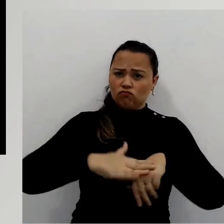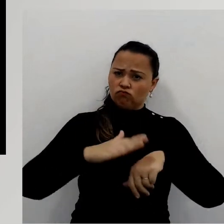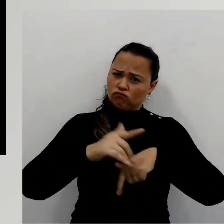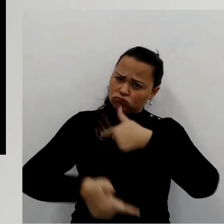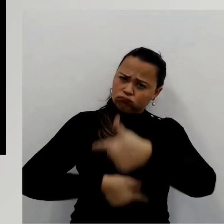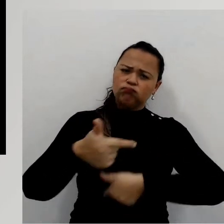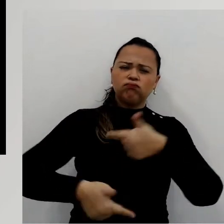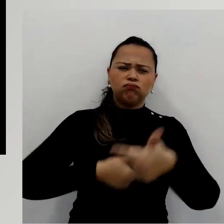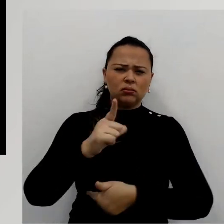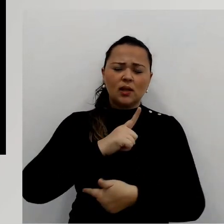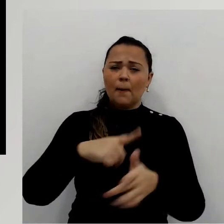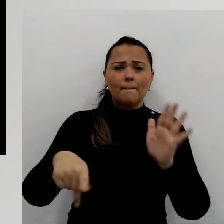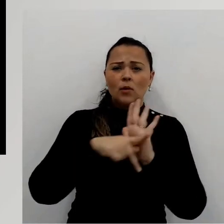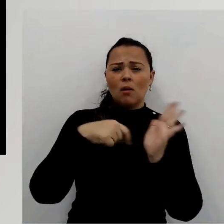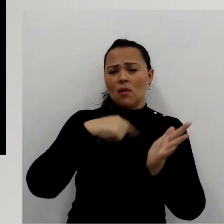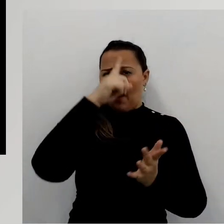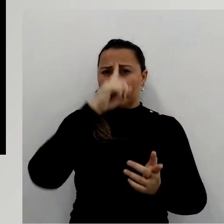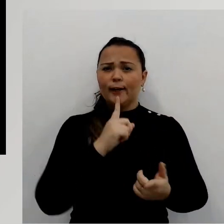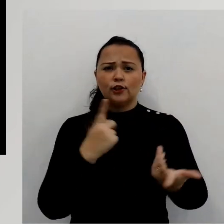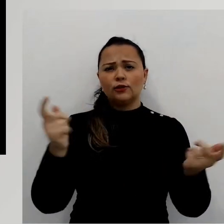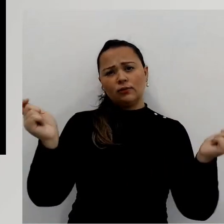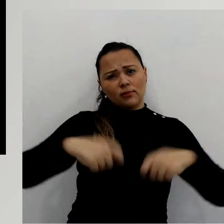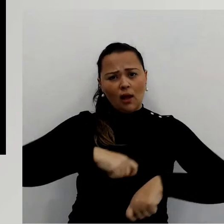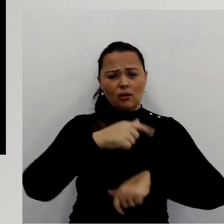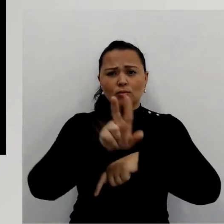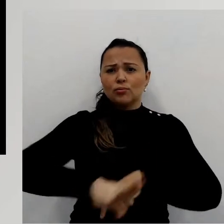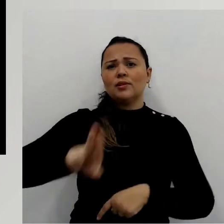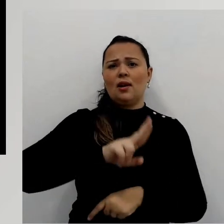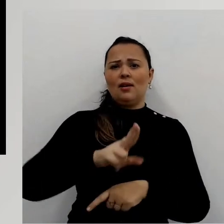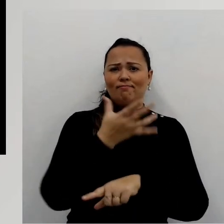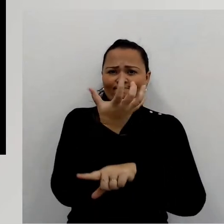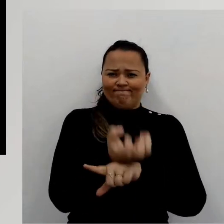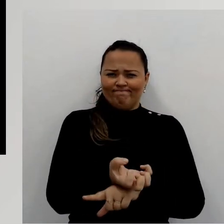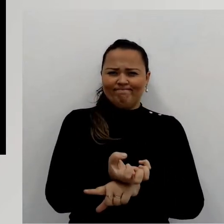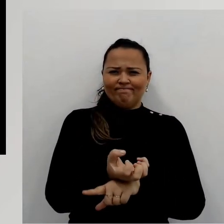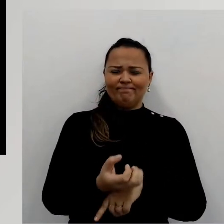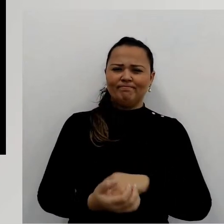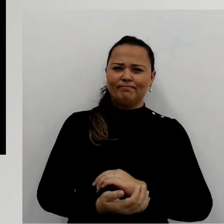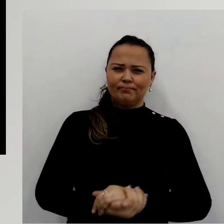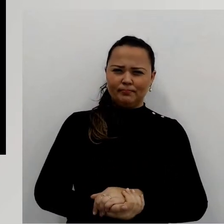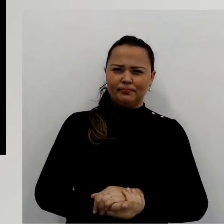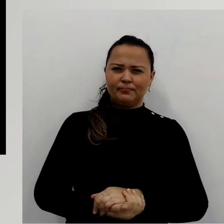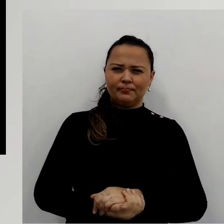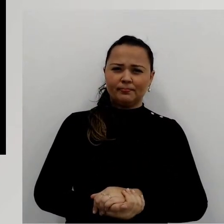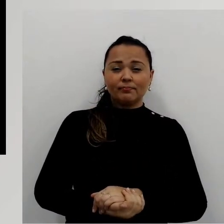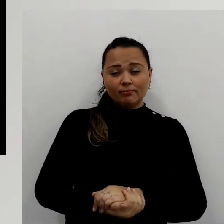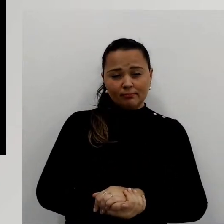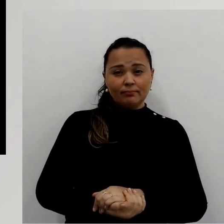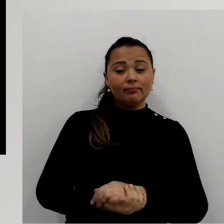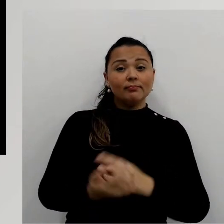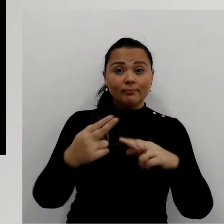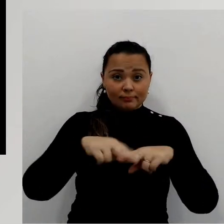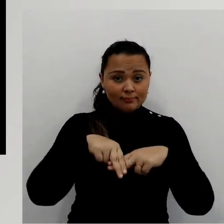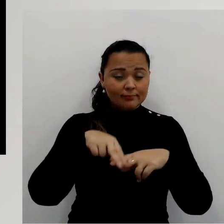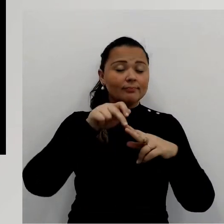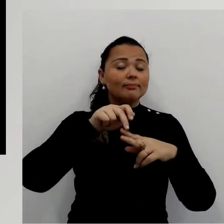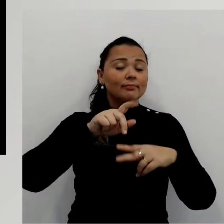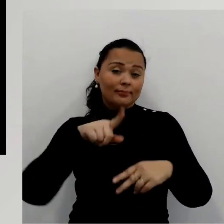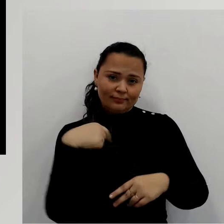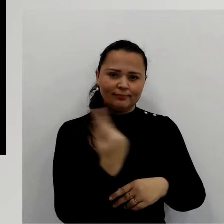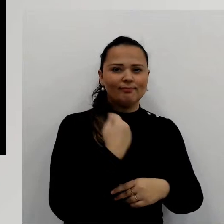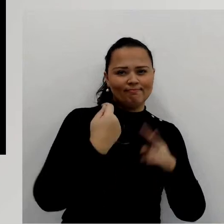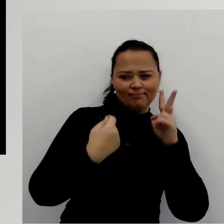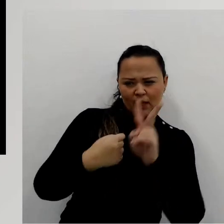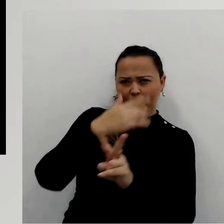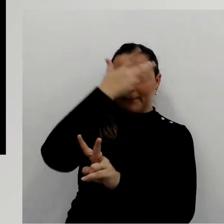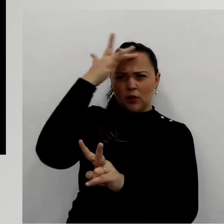apps. And so that is where we are seeing many of the jobs go. The traditional jobs in the printing